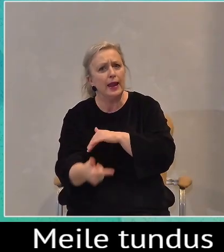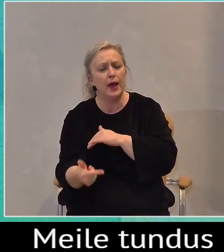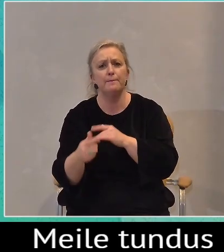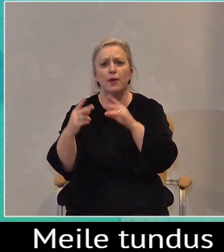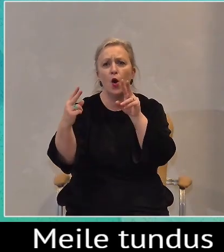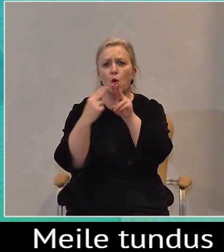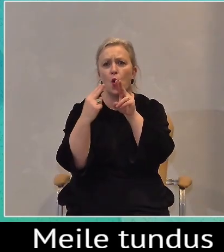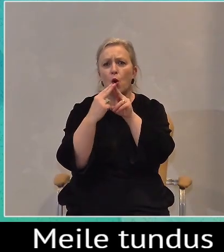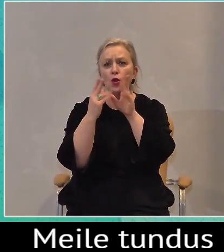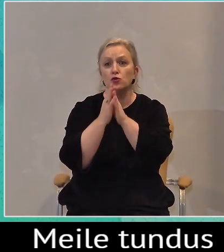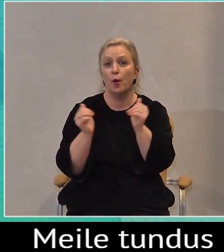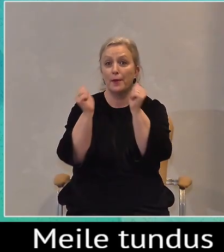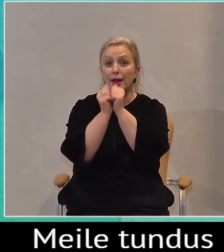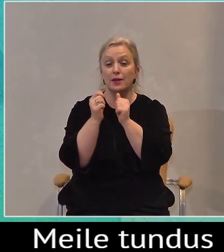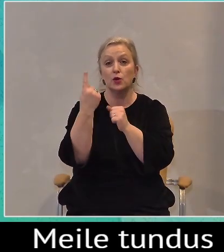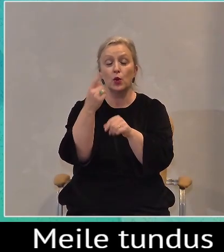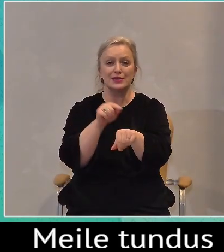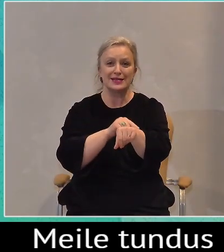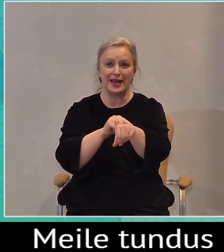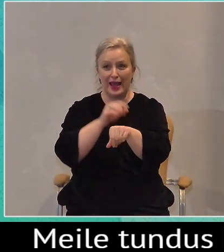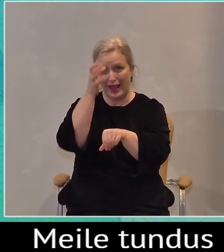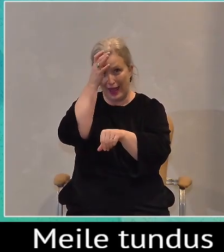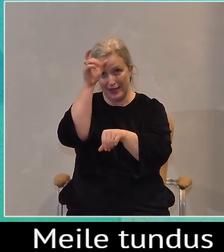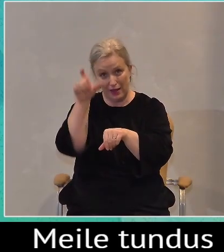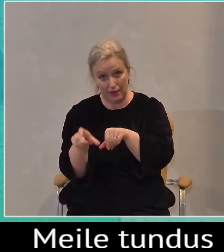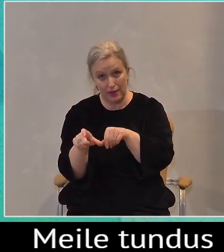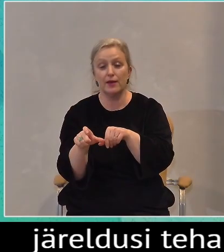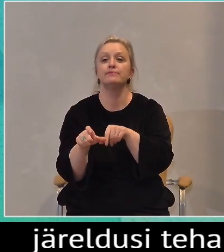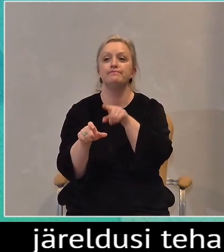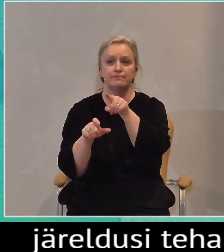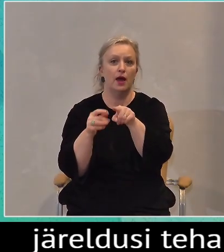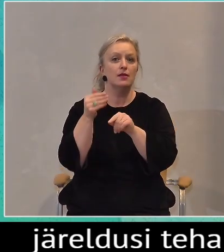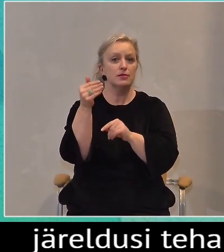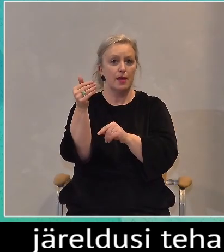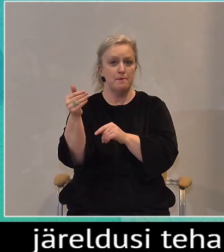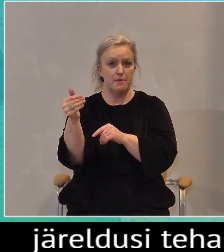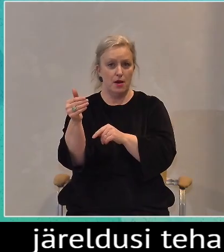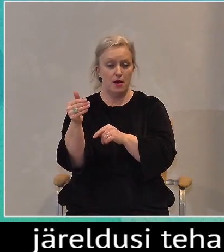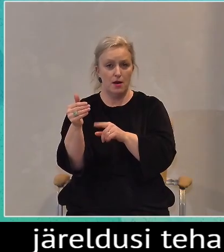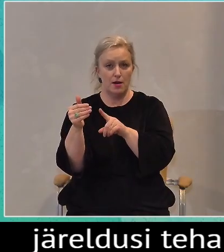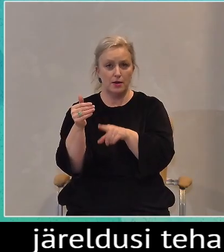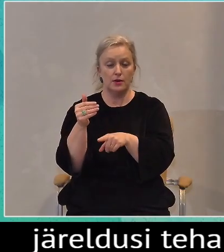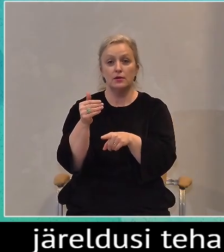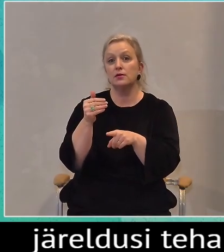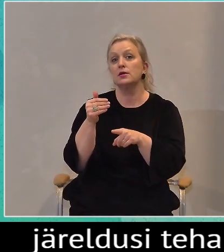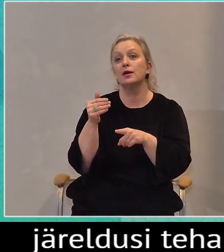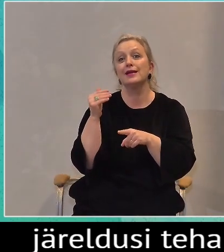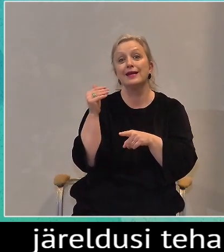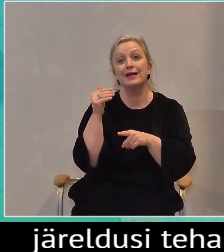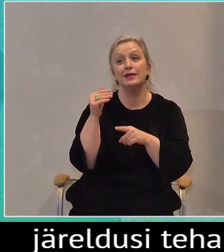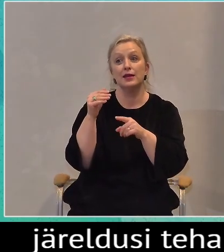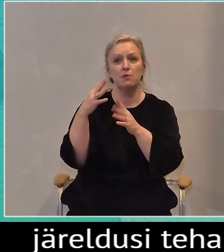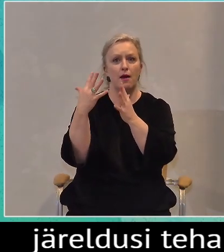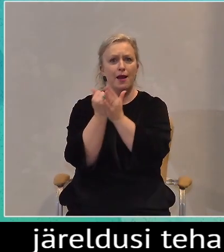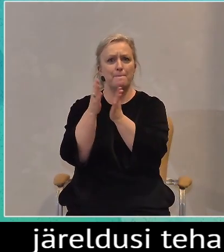data, but it seemed that smaller deletions led to lighter expressions of disease. A